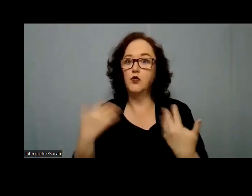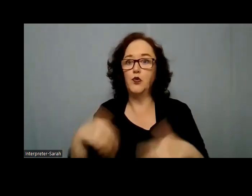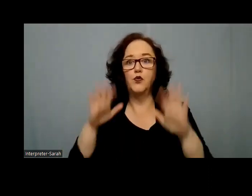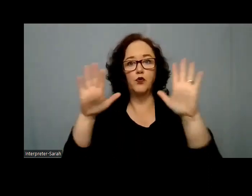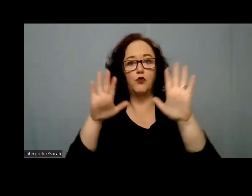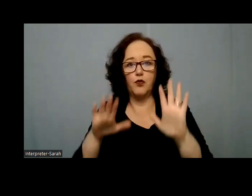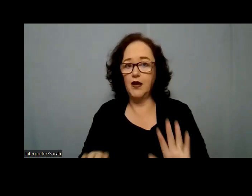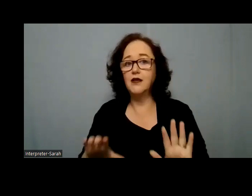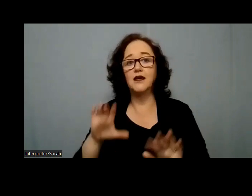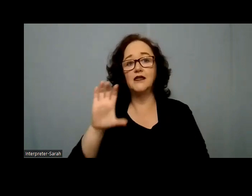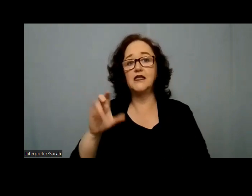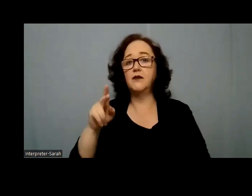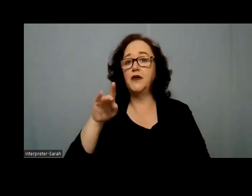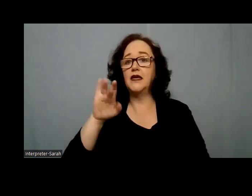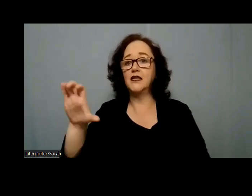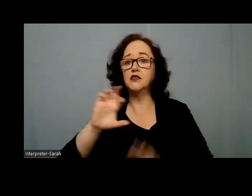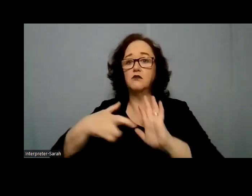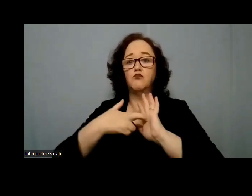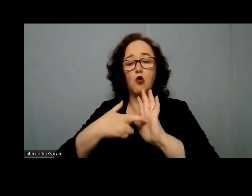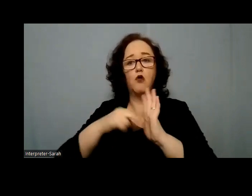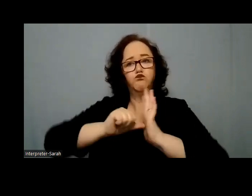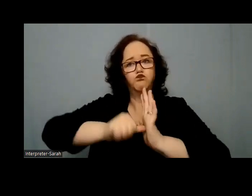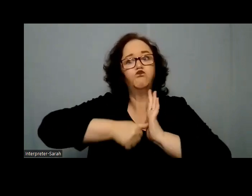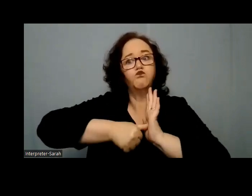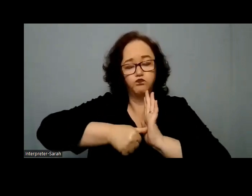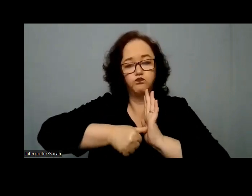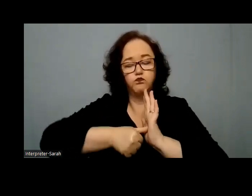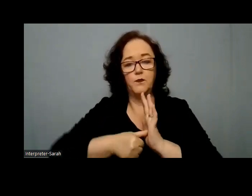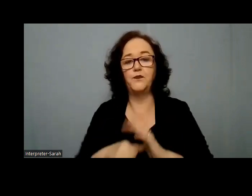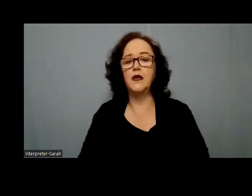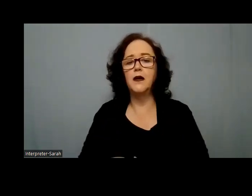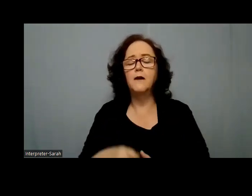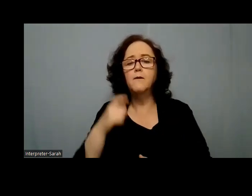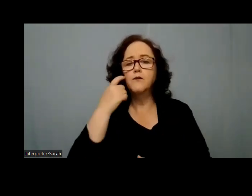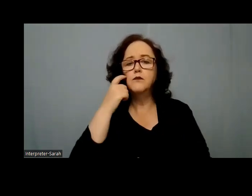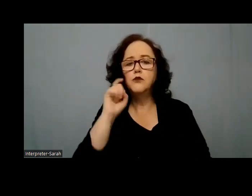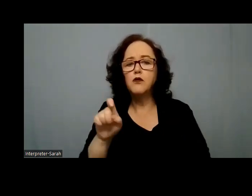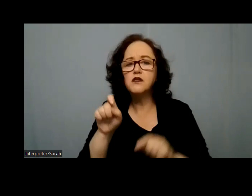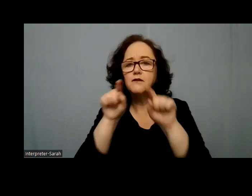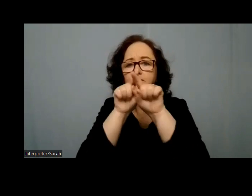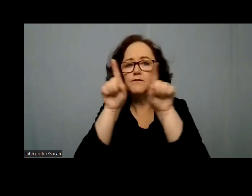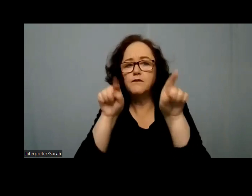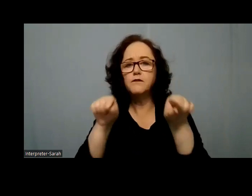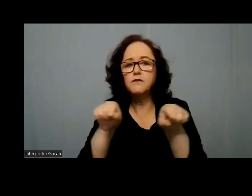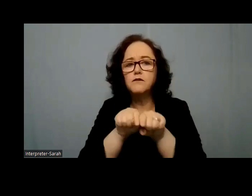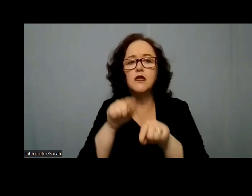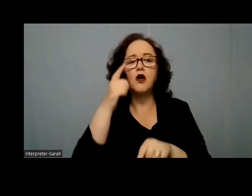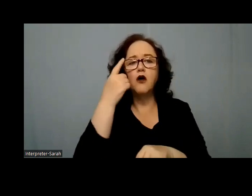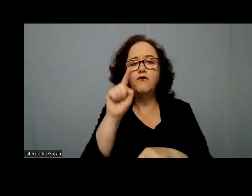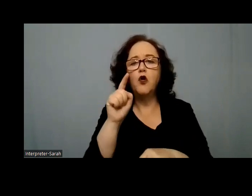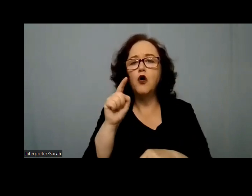is highlighted. But I want to turn your attention to the highlighted box for early engagement and bring us back to the